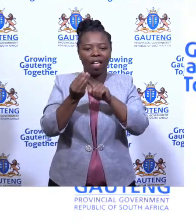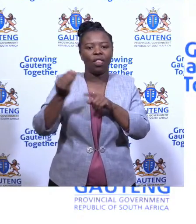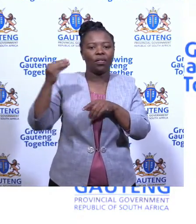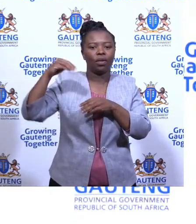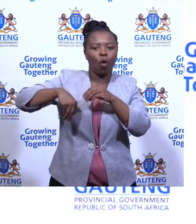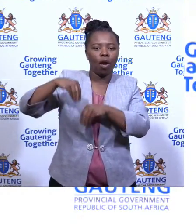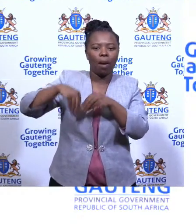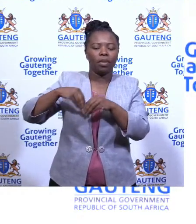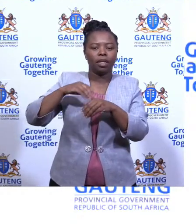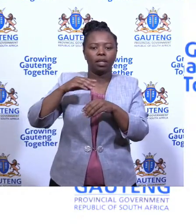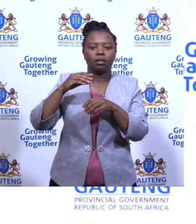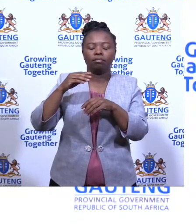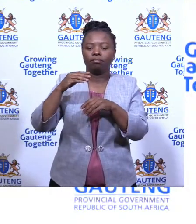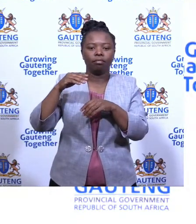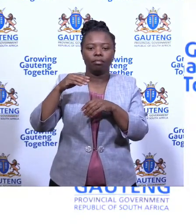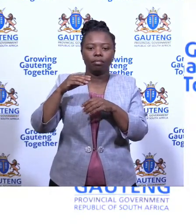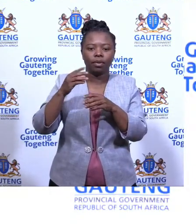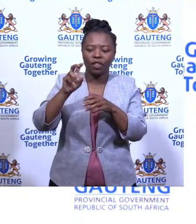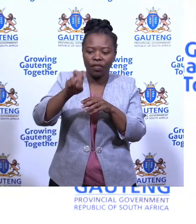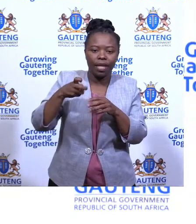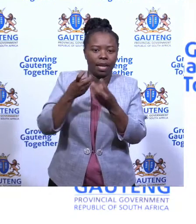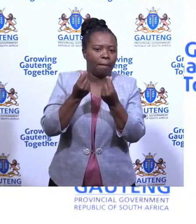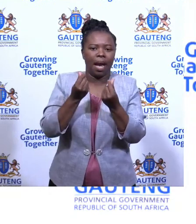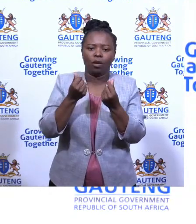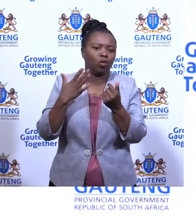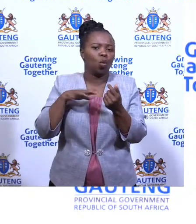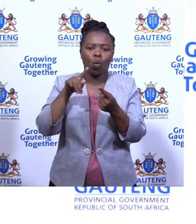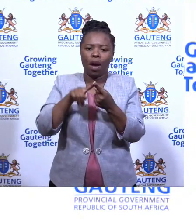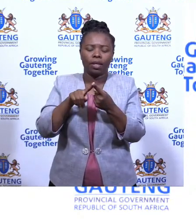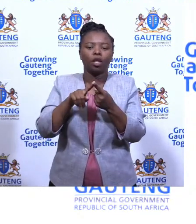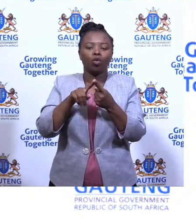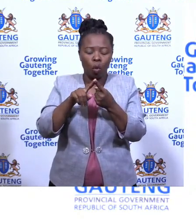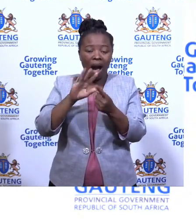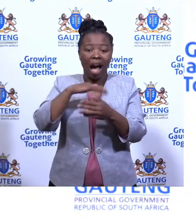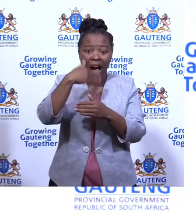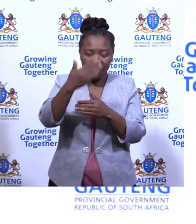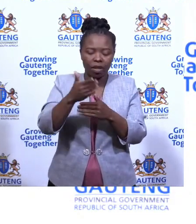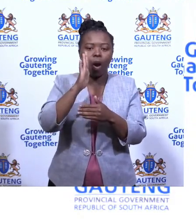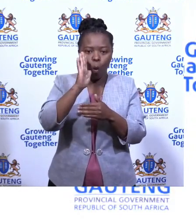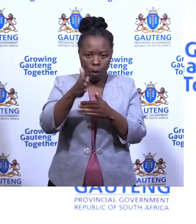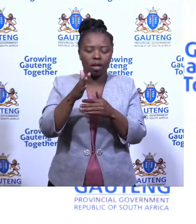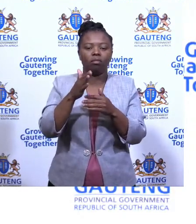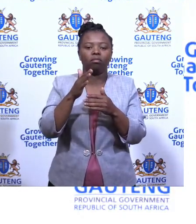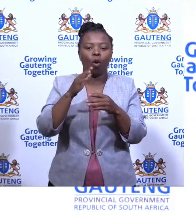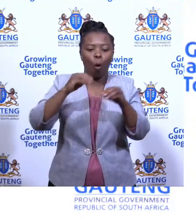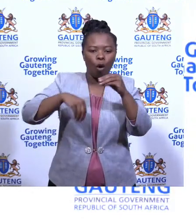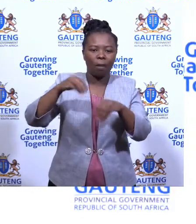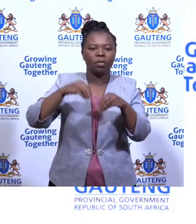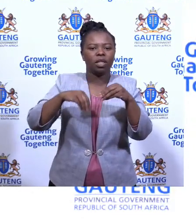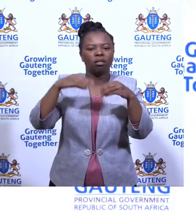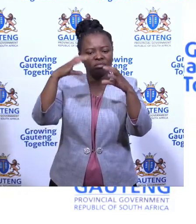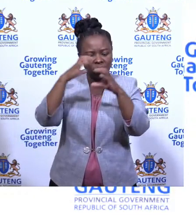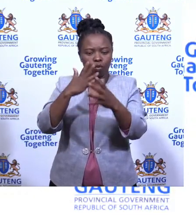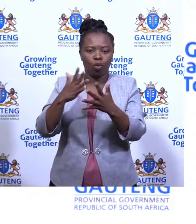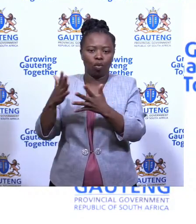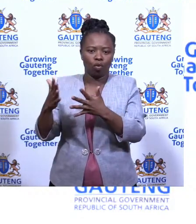will conclude by dealing with issues of dealing with corruption and clean governance. Today, we are not taking inputs on schools. They